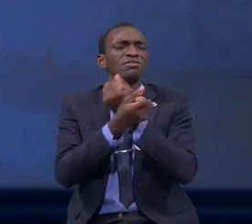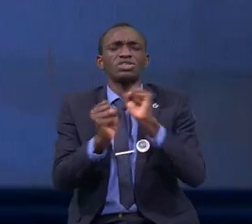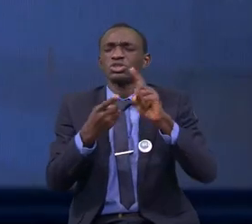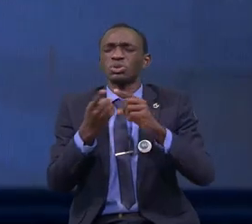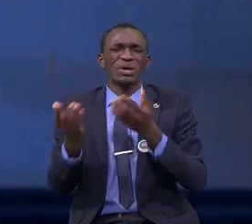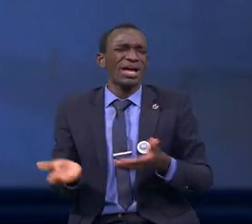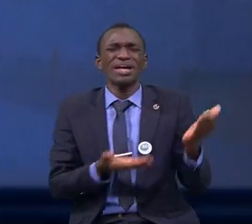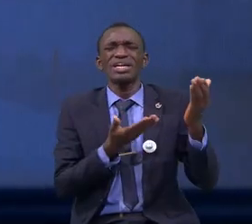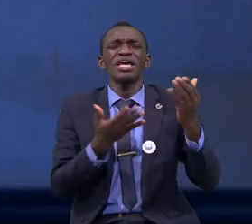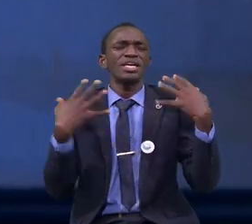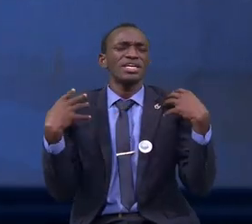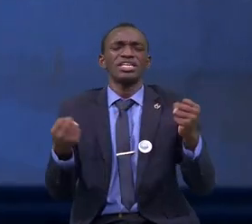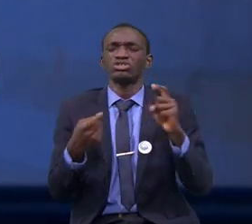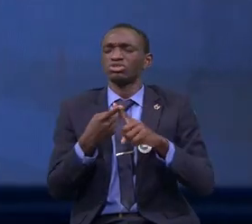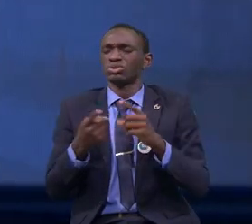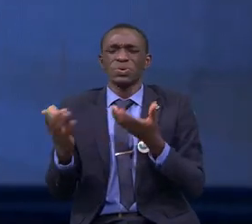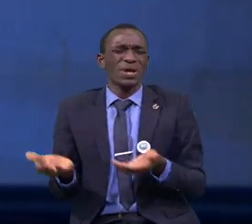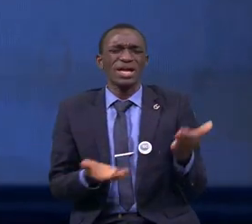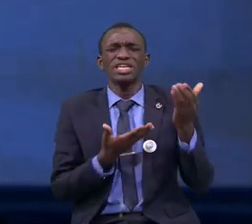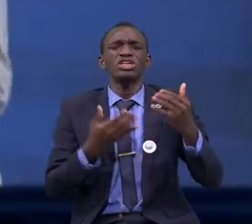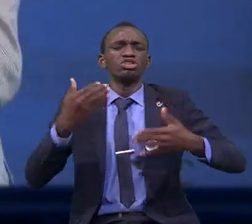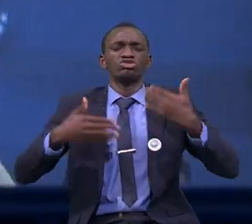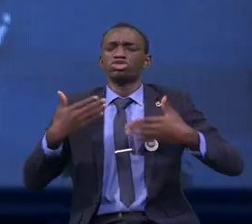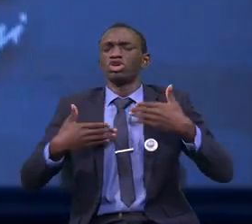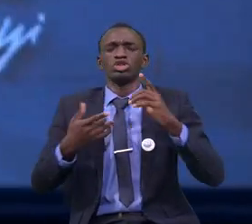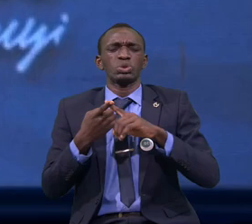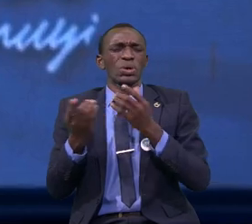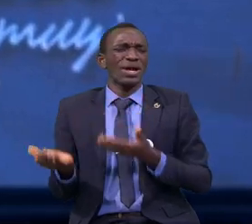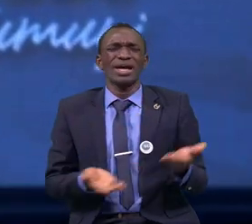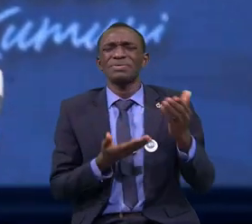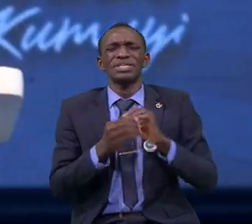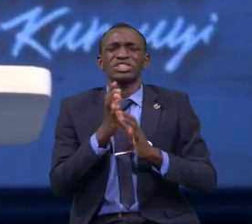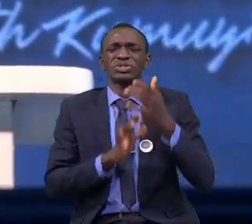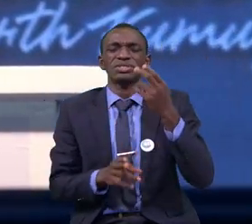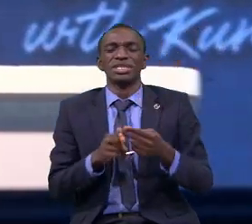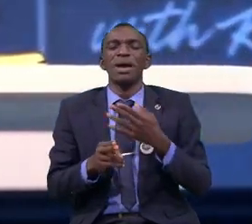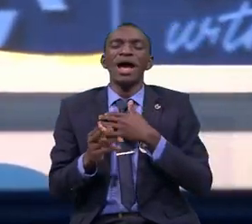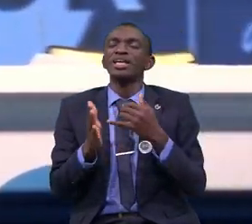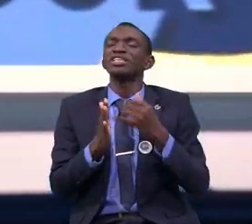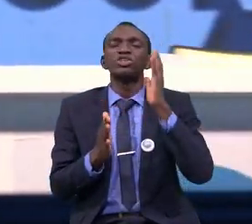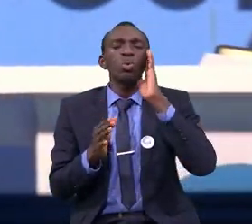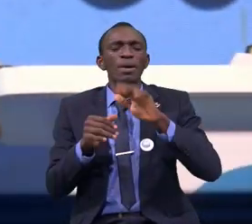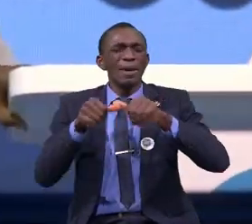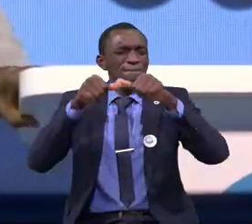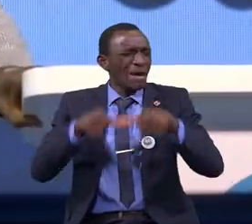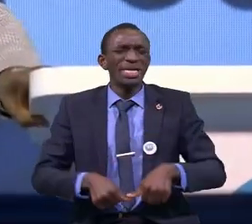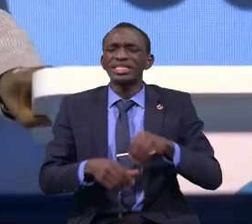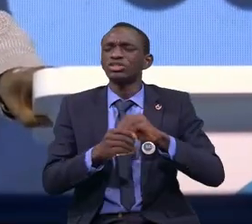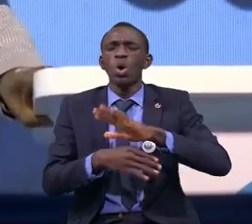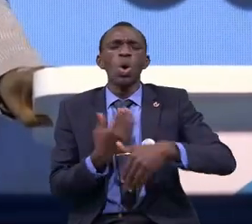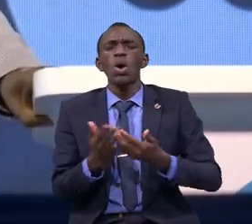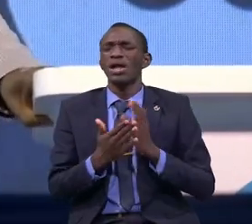to carry. Joy to carry. And it will be permanent in every life